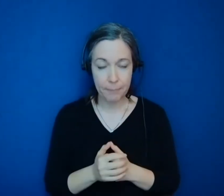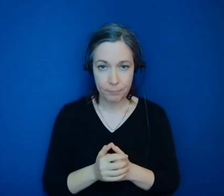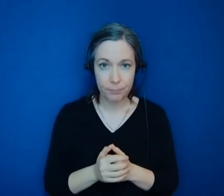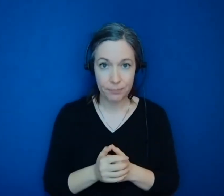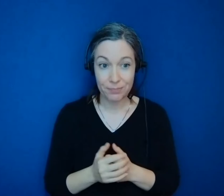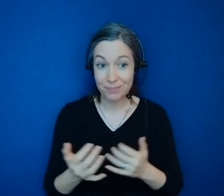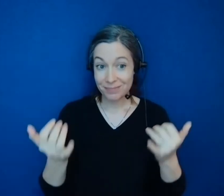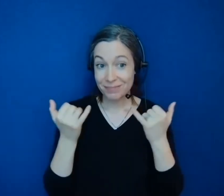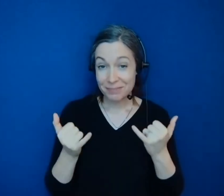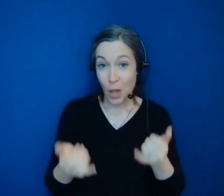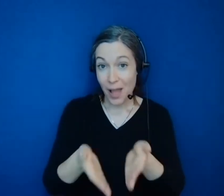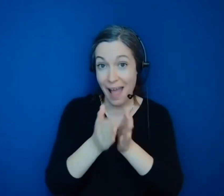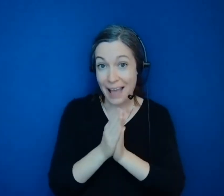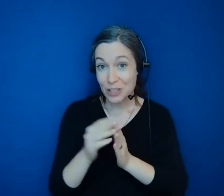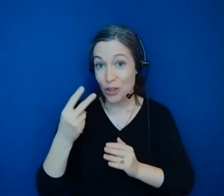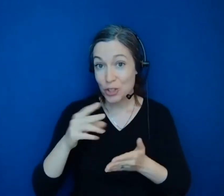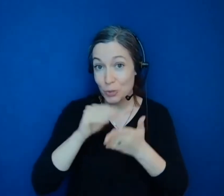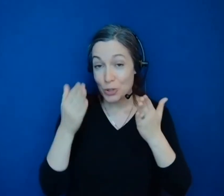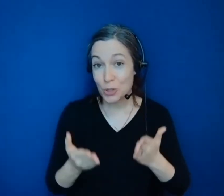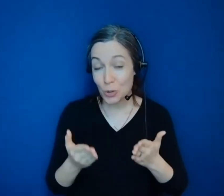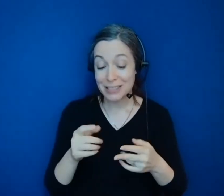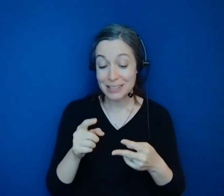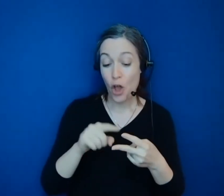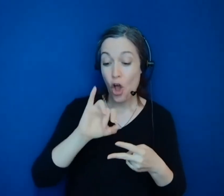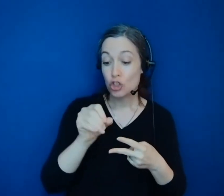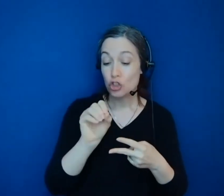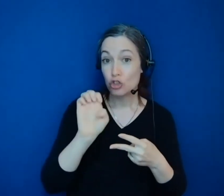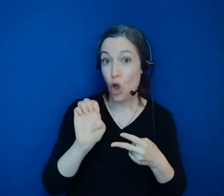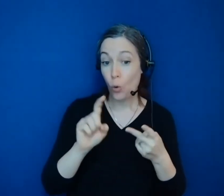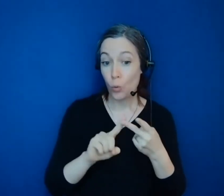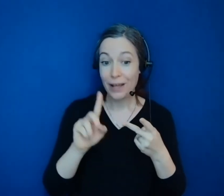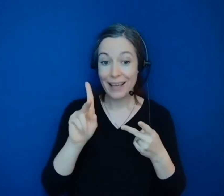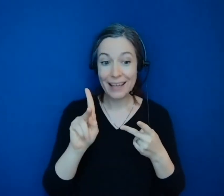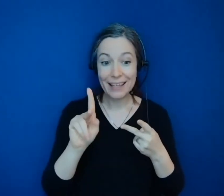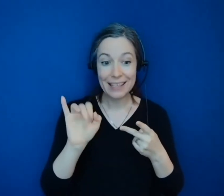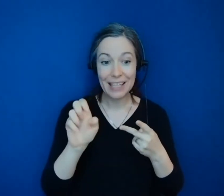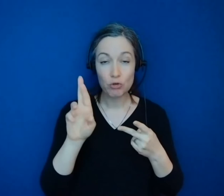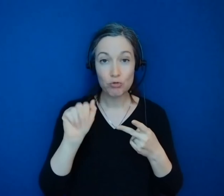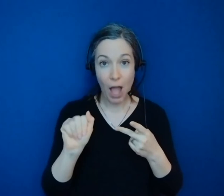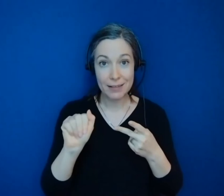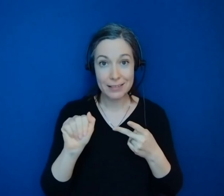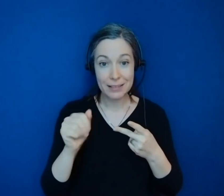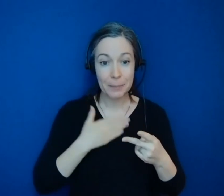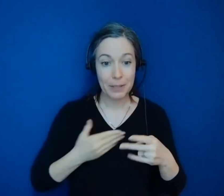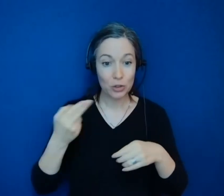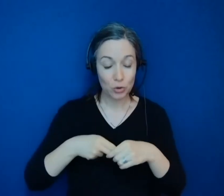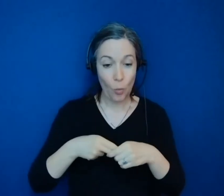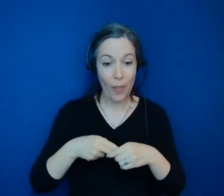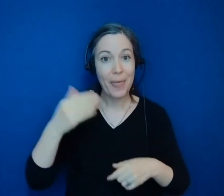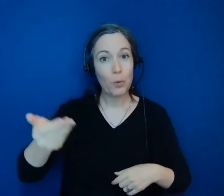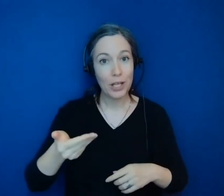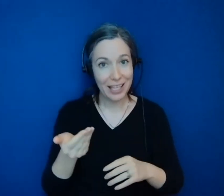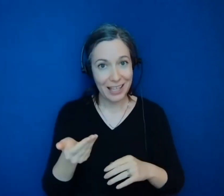two students Joe and Kira could come on camera and I'm going to have them introduce themselves. And remember to be thinking of some questions